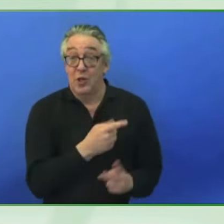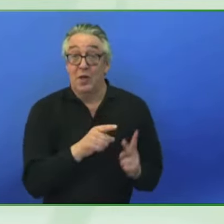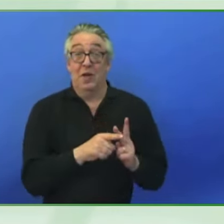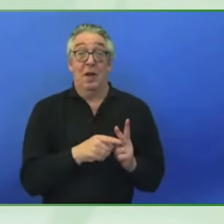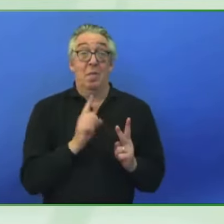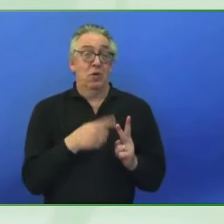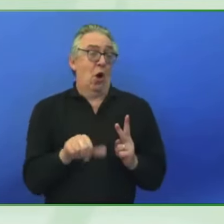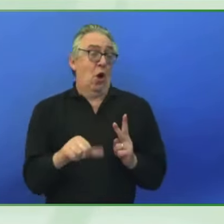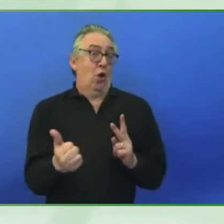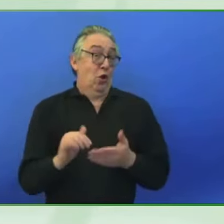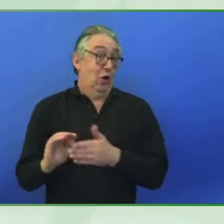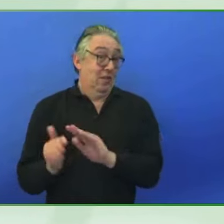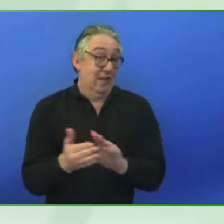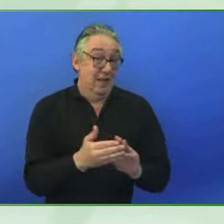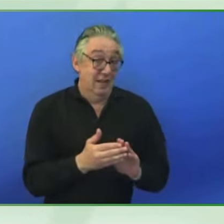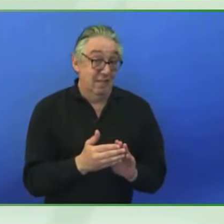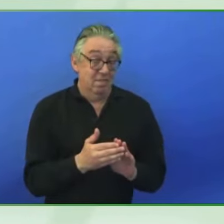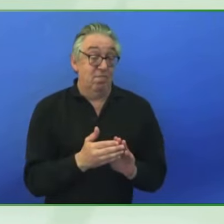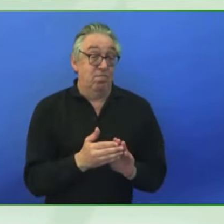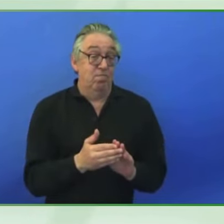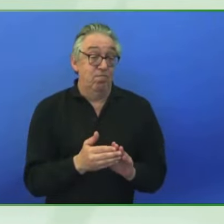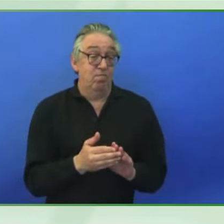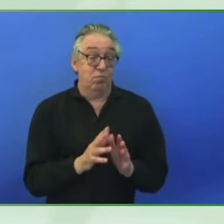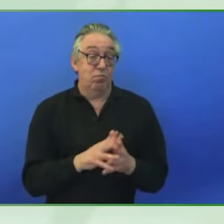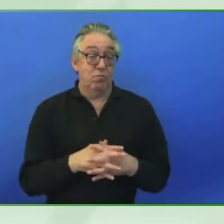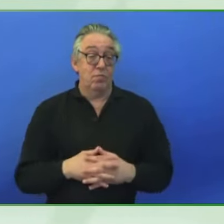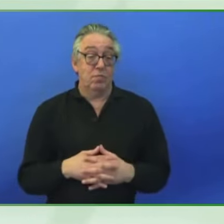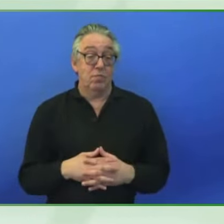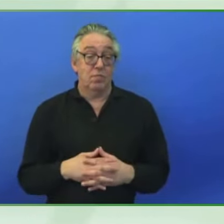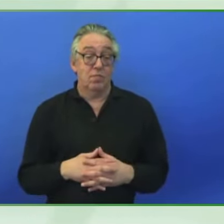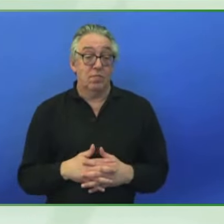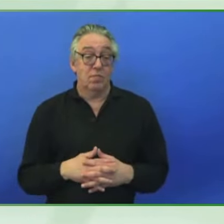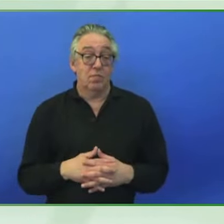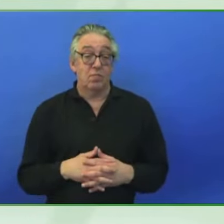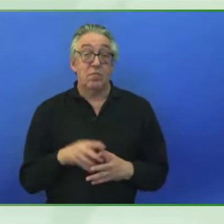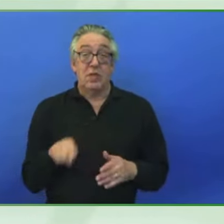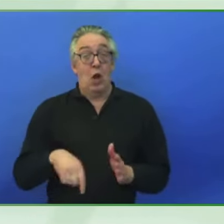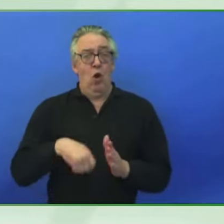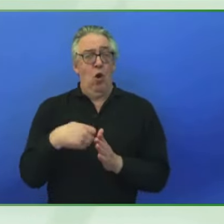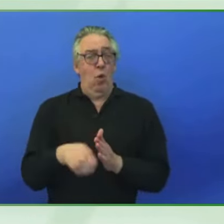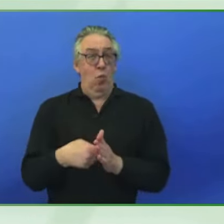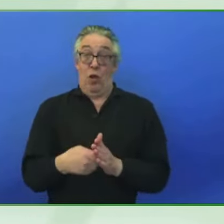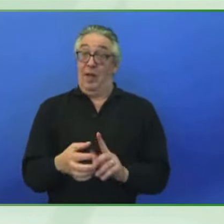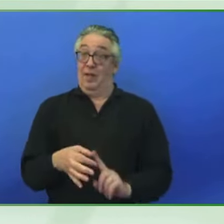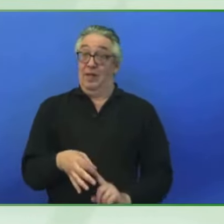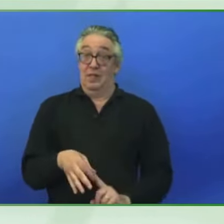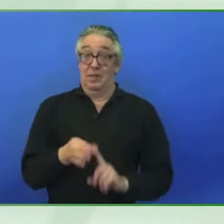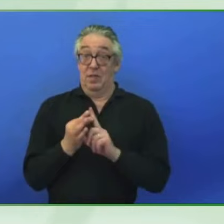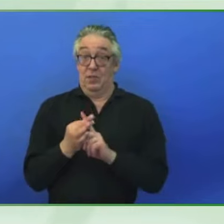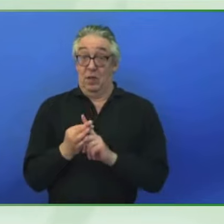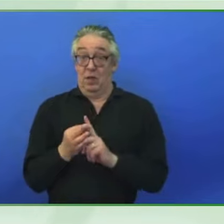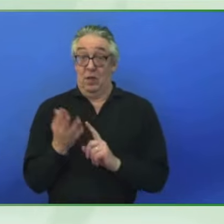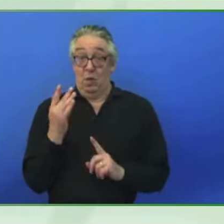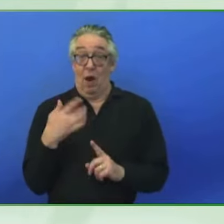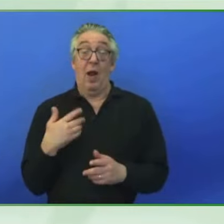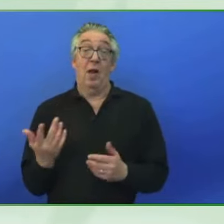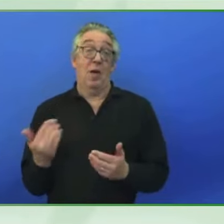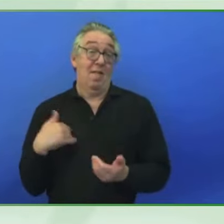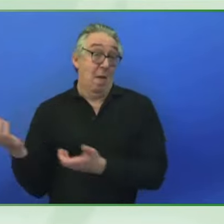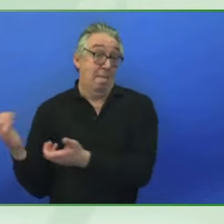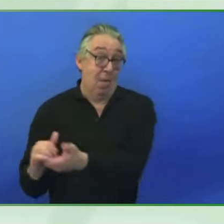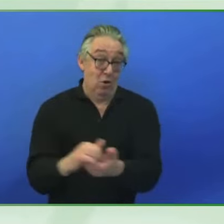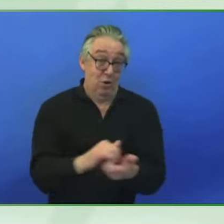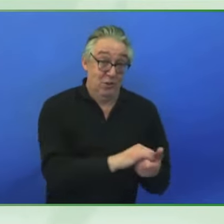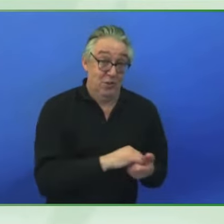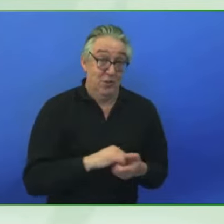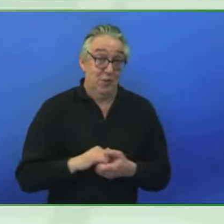in a moment. I think that the project is unique and powerful because it is this partnership among civil